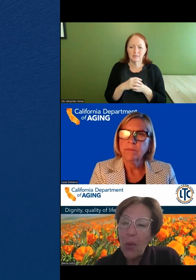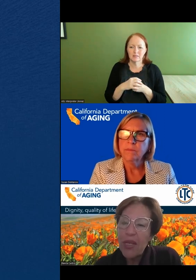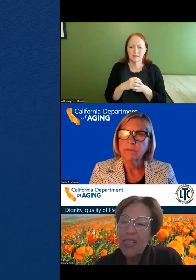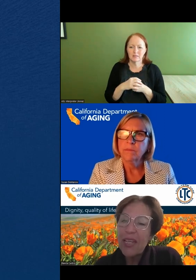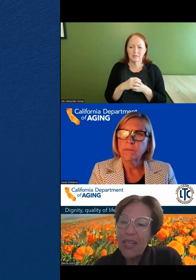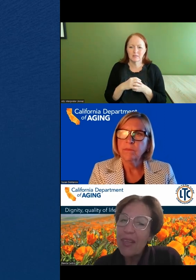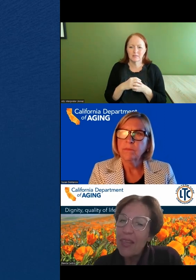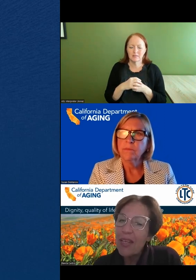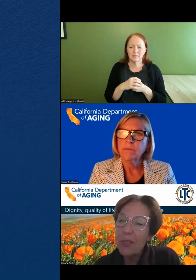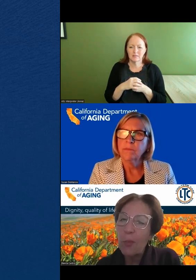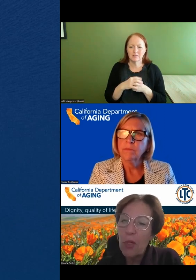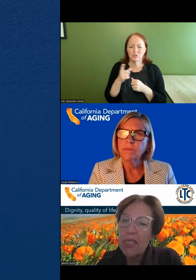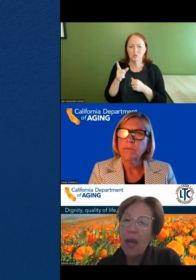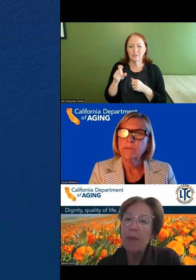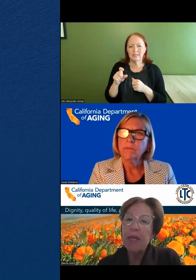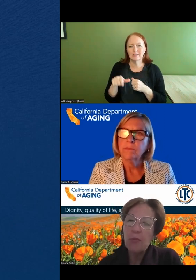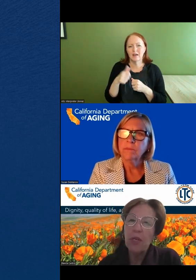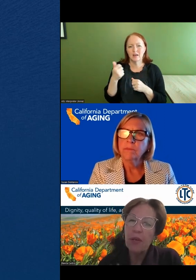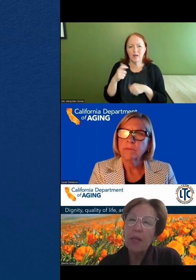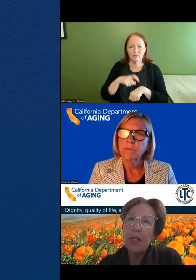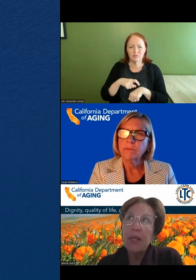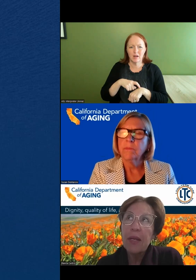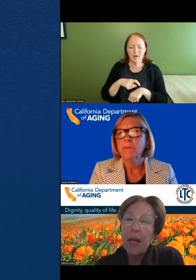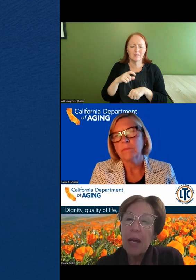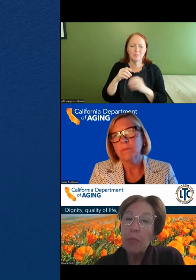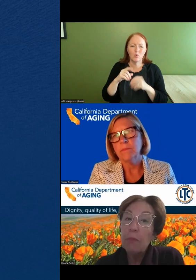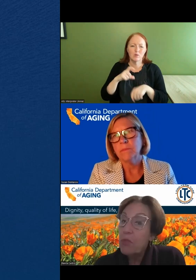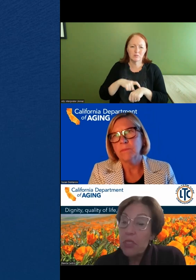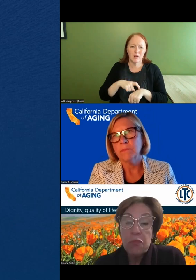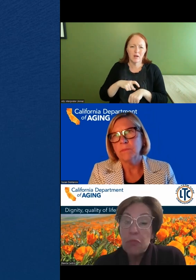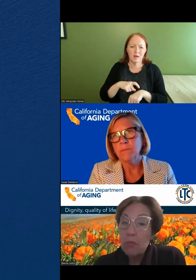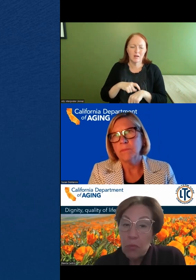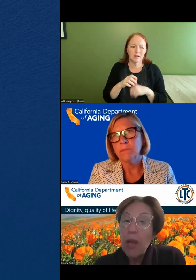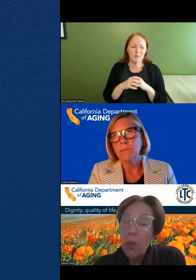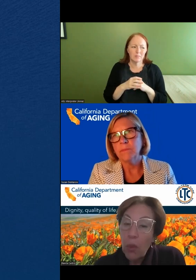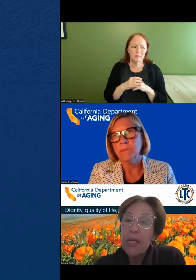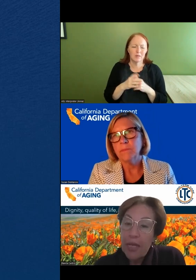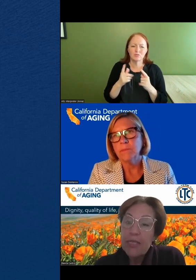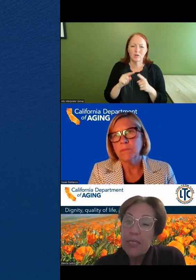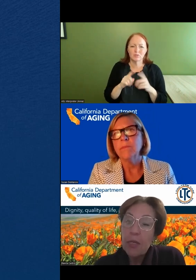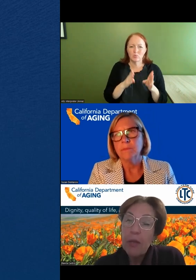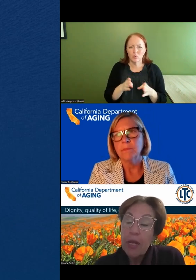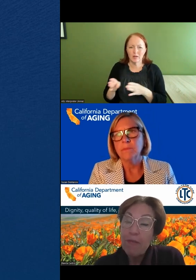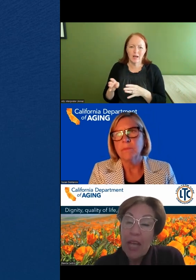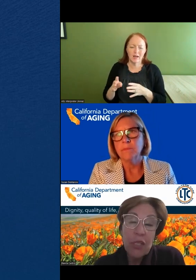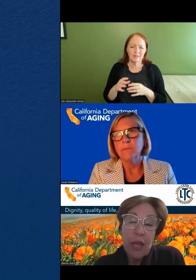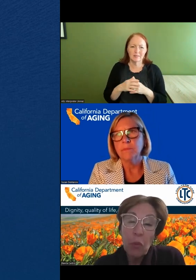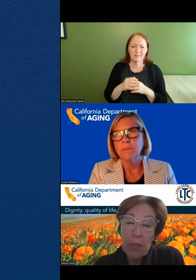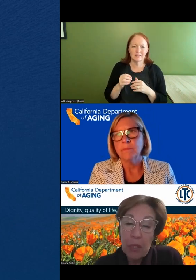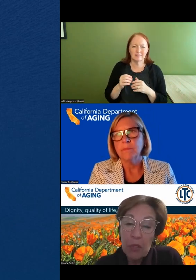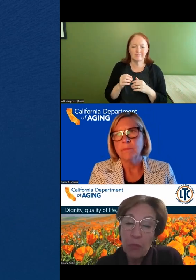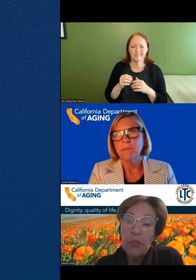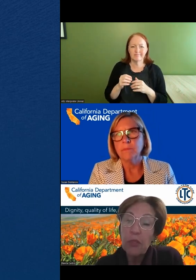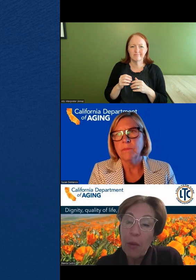are going to need, I think, a little more time as we're just trying to organize this in a fashion that will